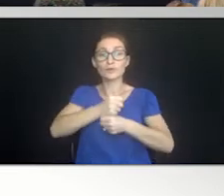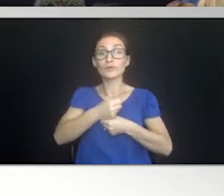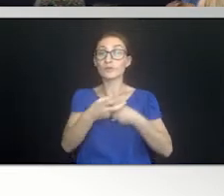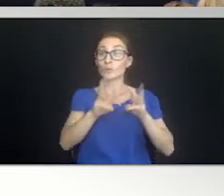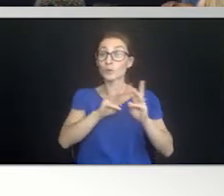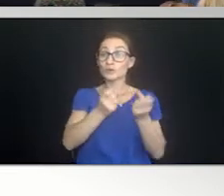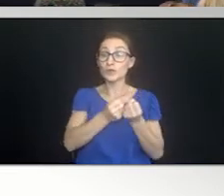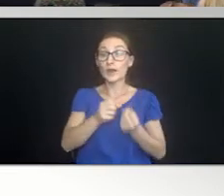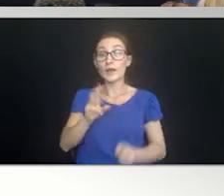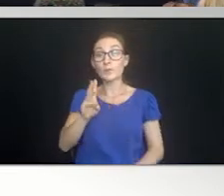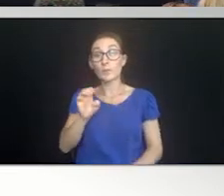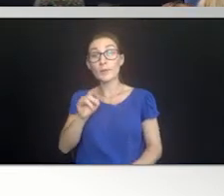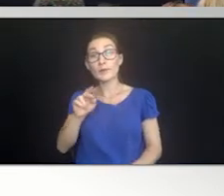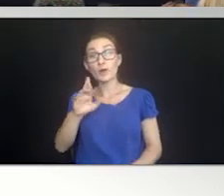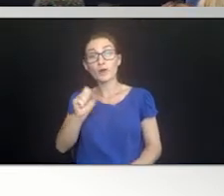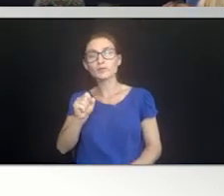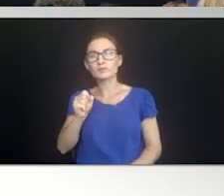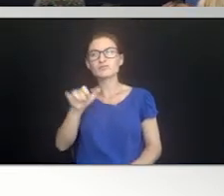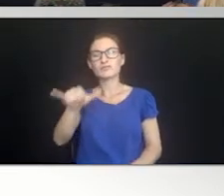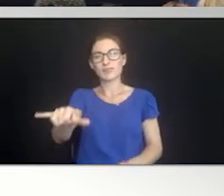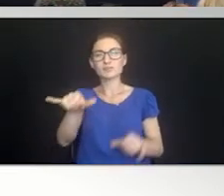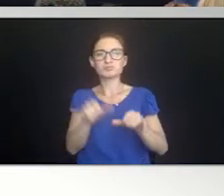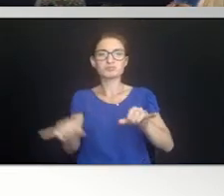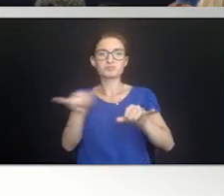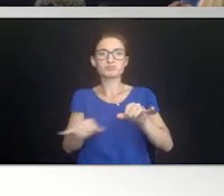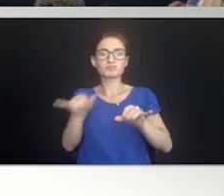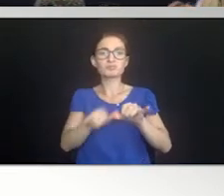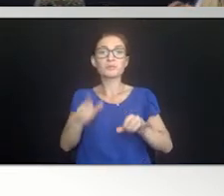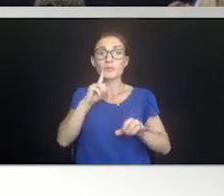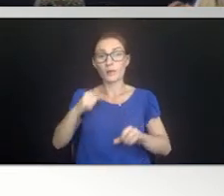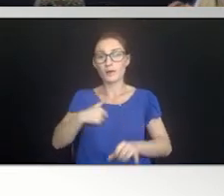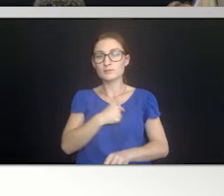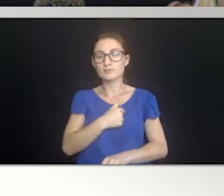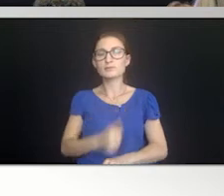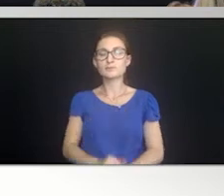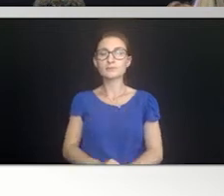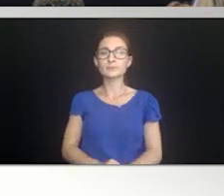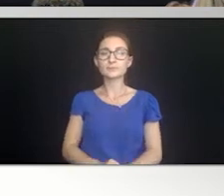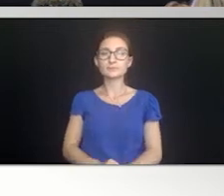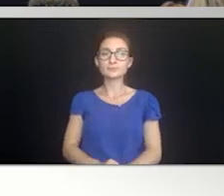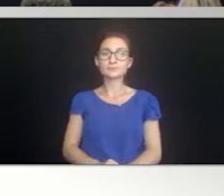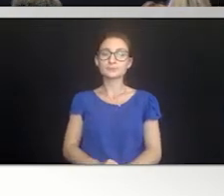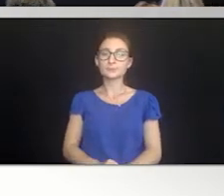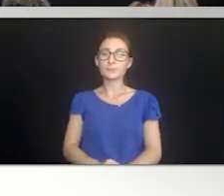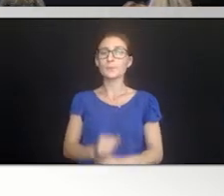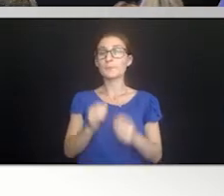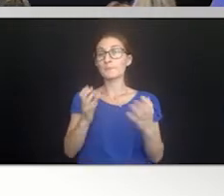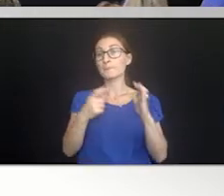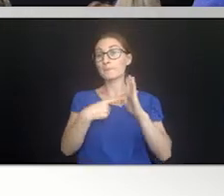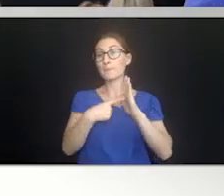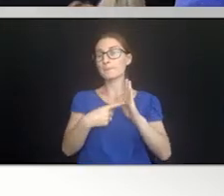pretty much a standard practice here. What I want to show you is, and